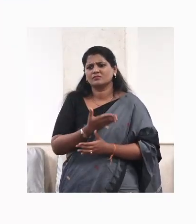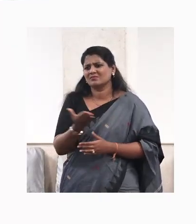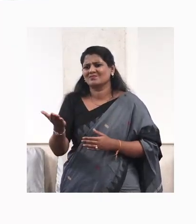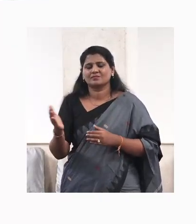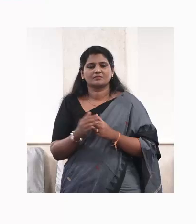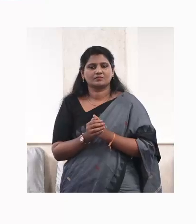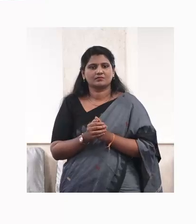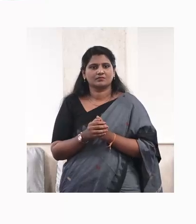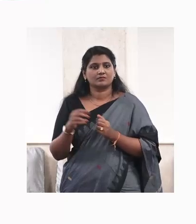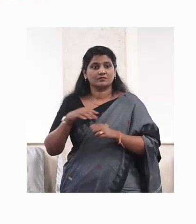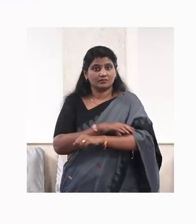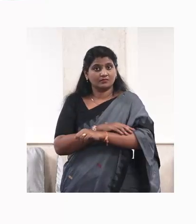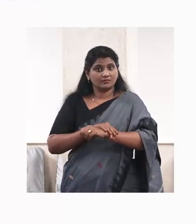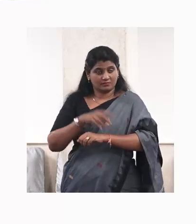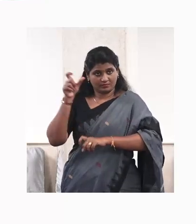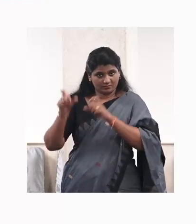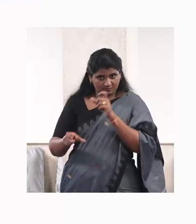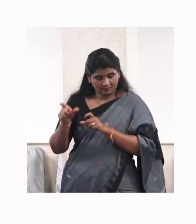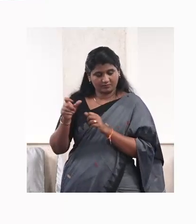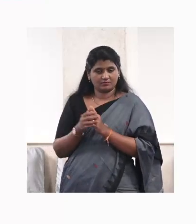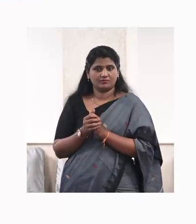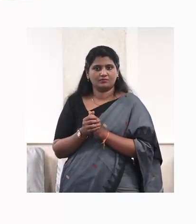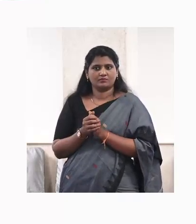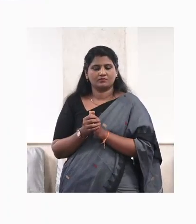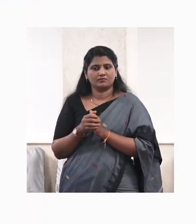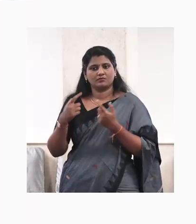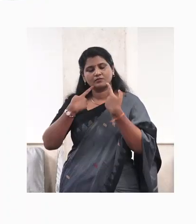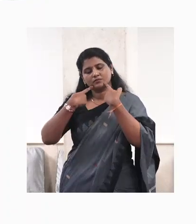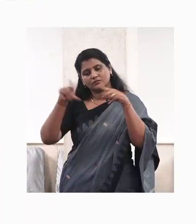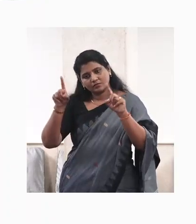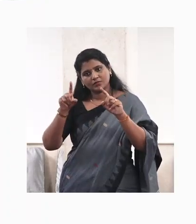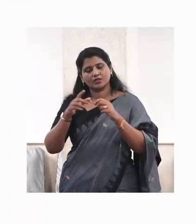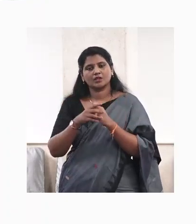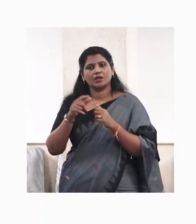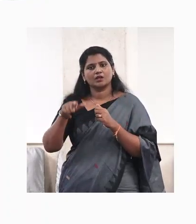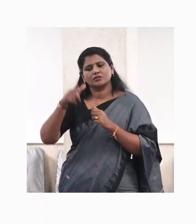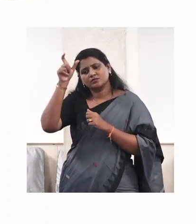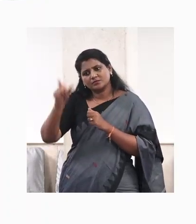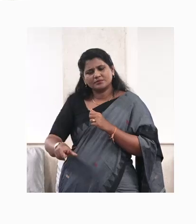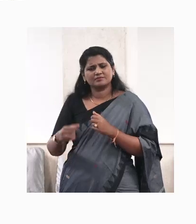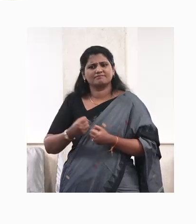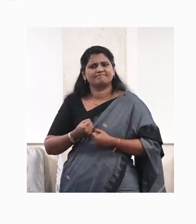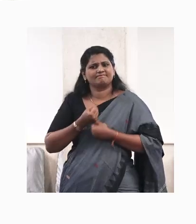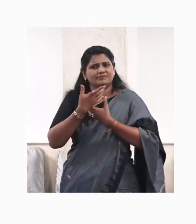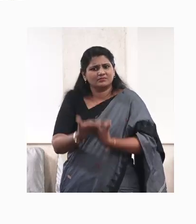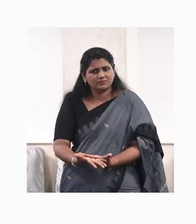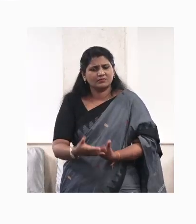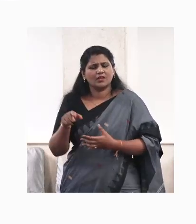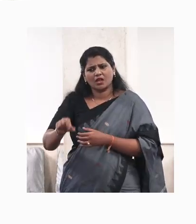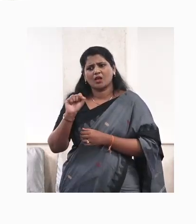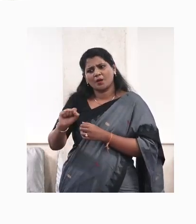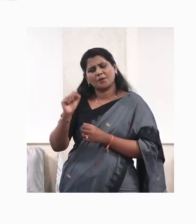a therapeutic session. So allow to the other person to express their point of view